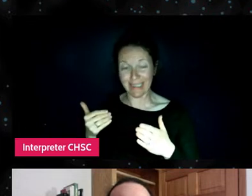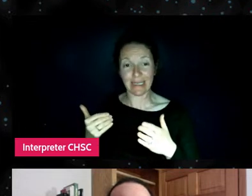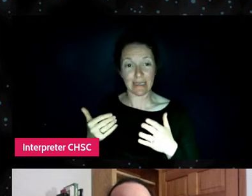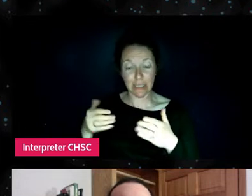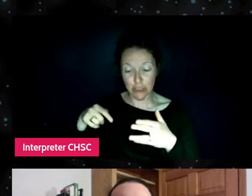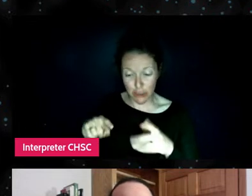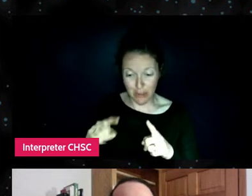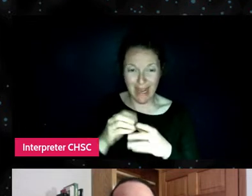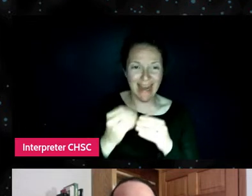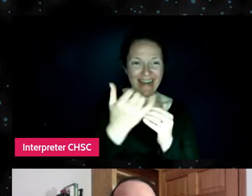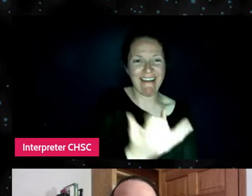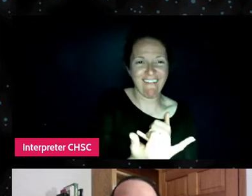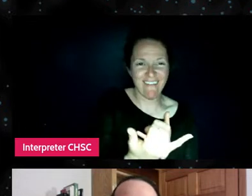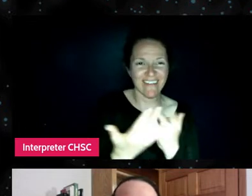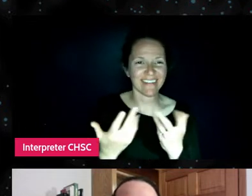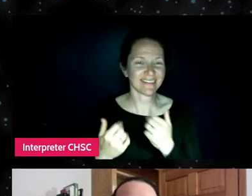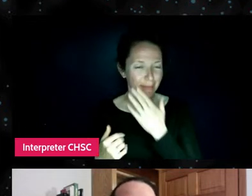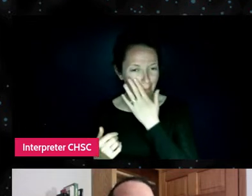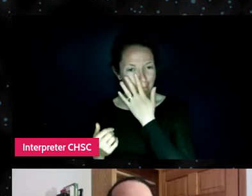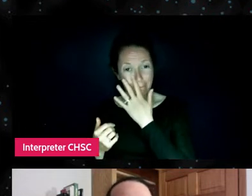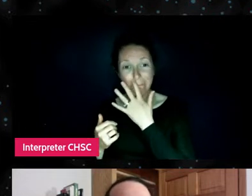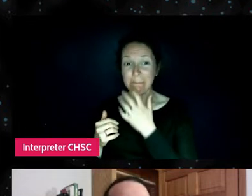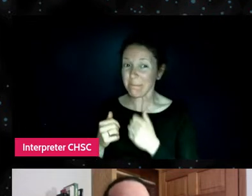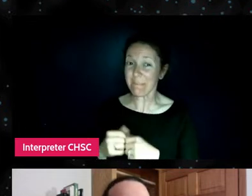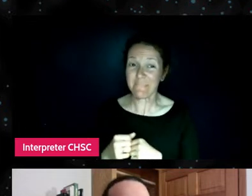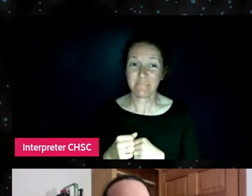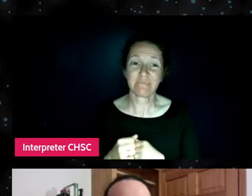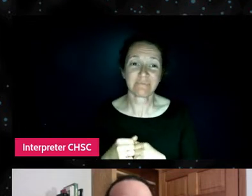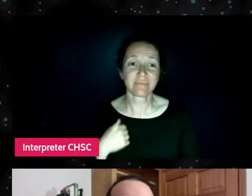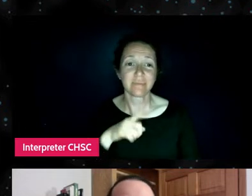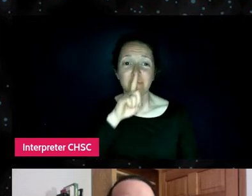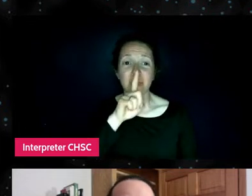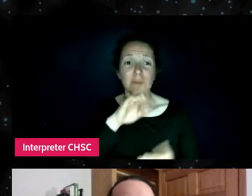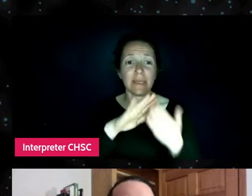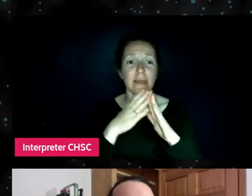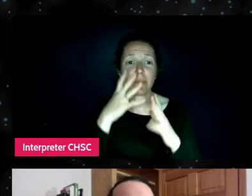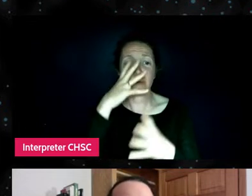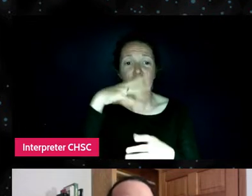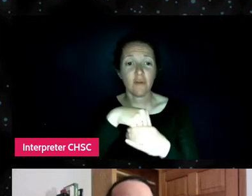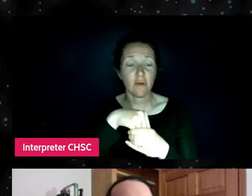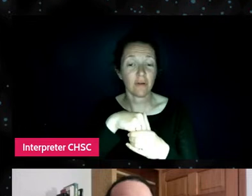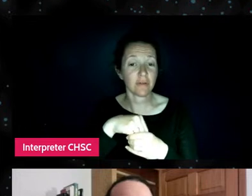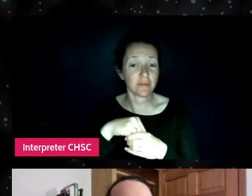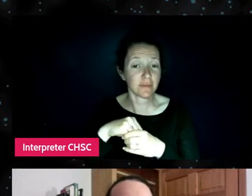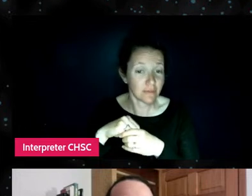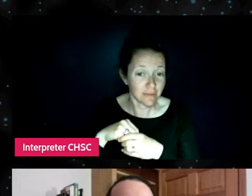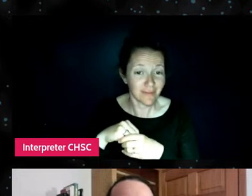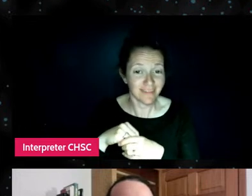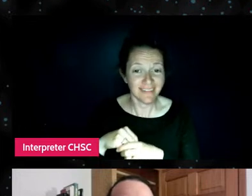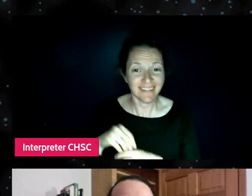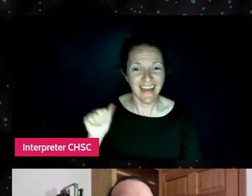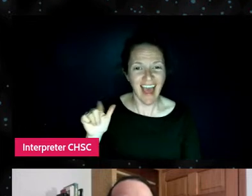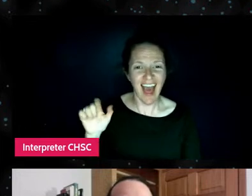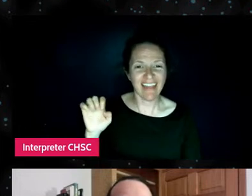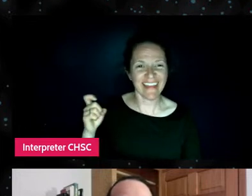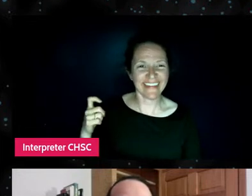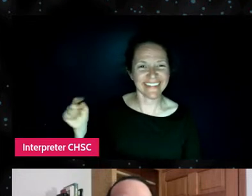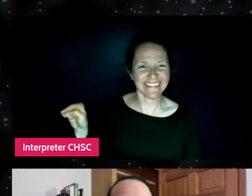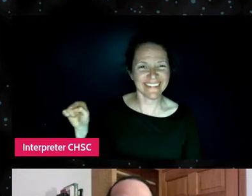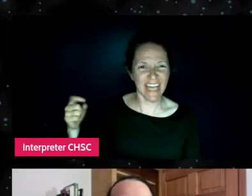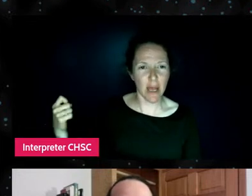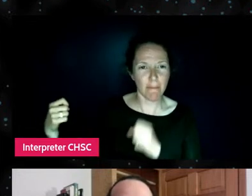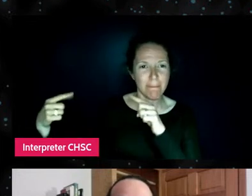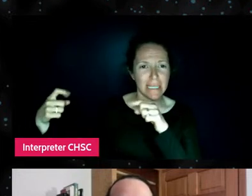now. Yep. Well, I actually got involved when Alex messaged me on